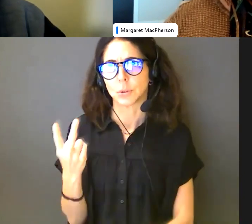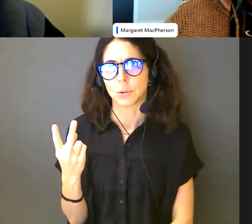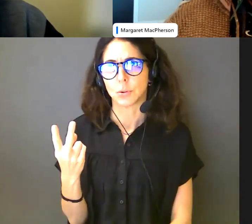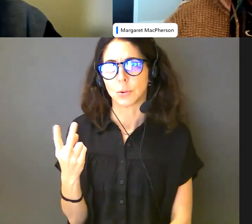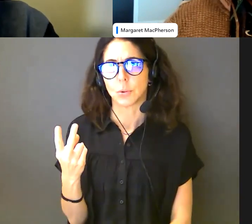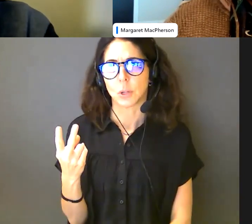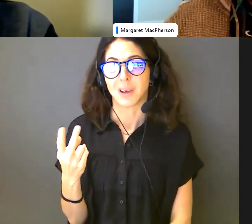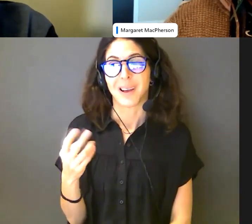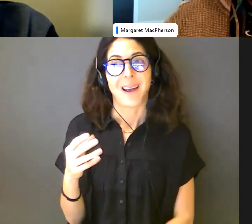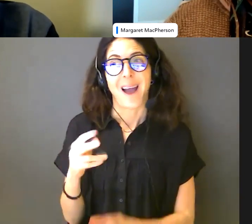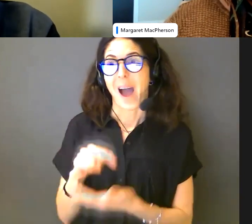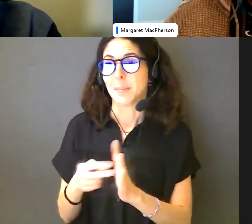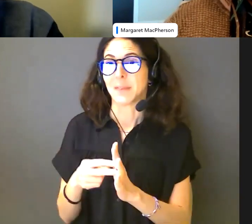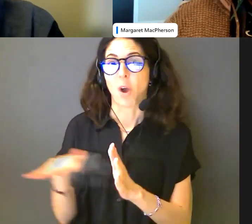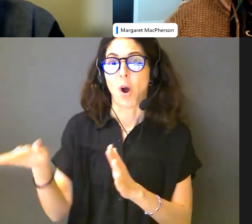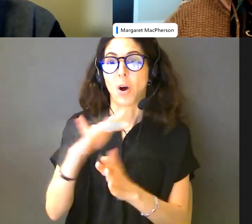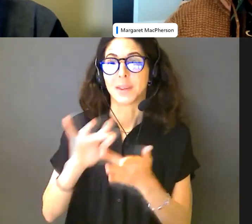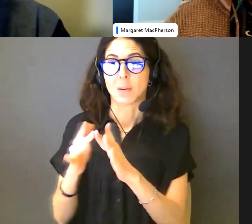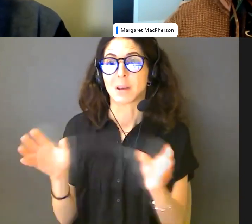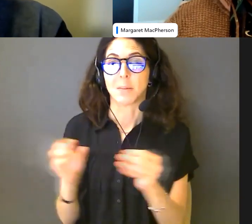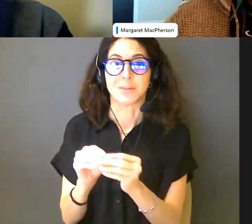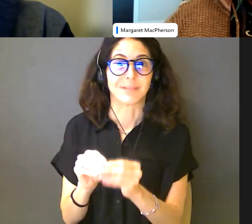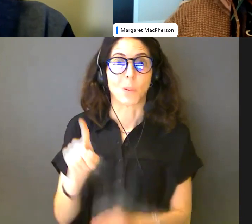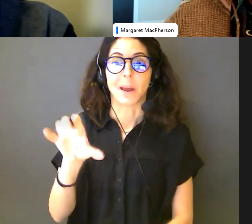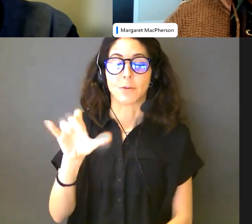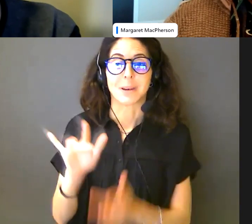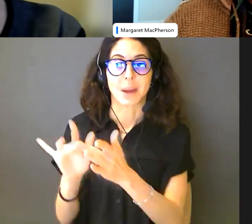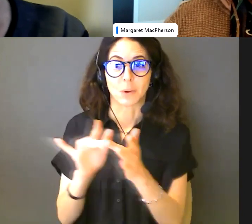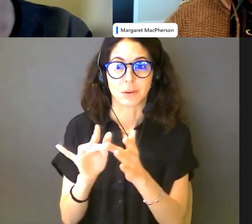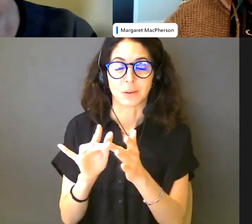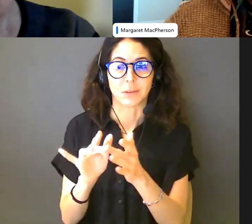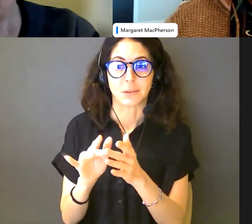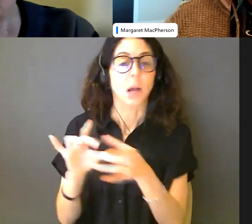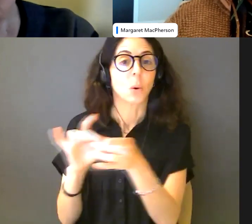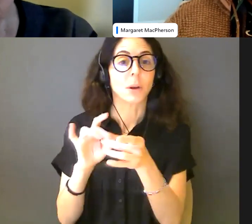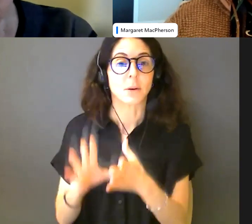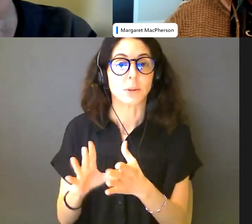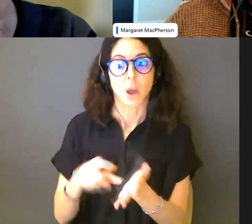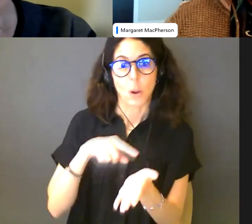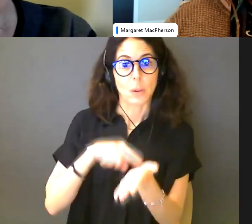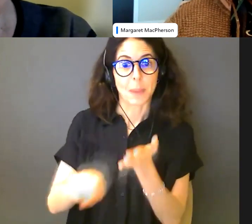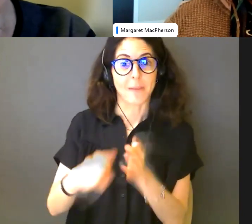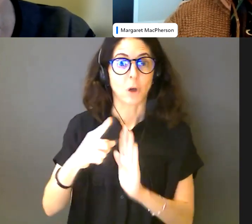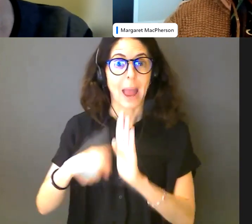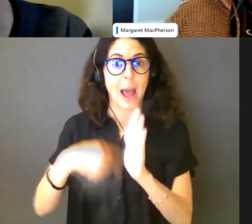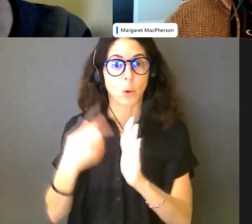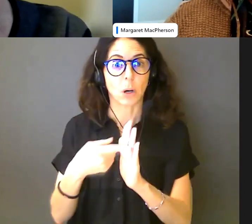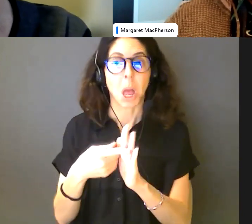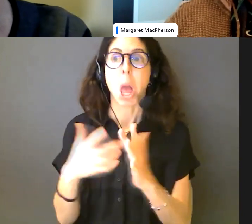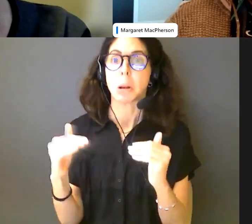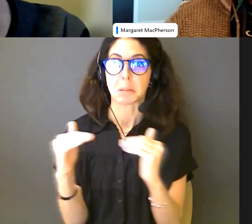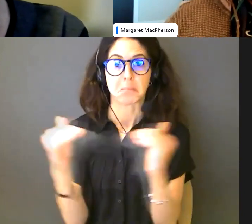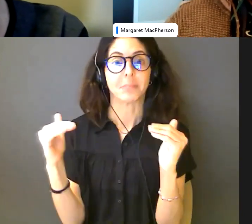there's close to 100 coordinators. The hourly rate that we pay people is competitive with